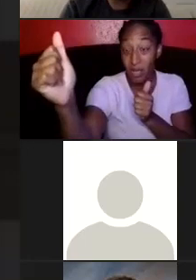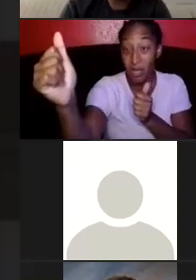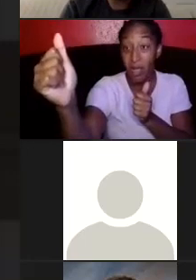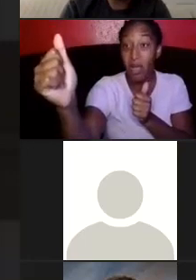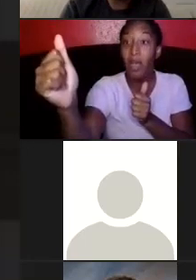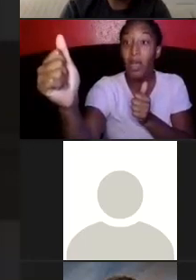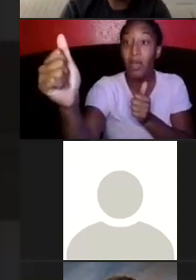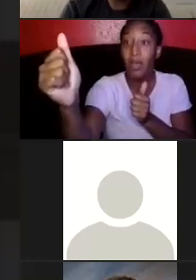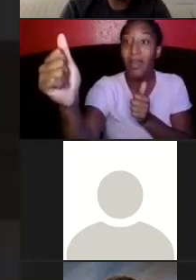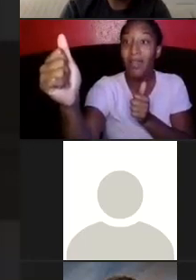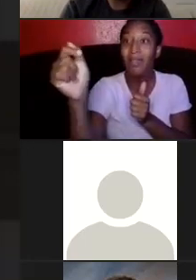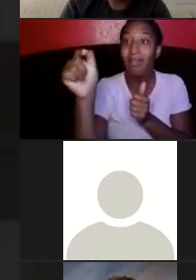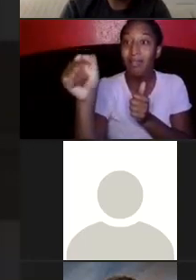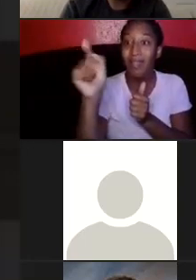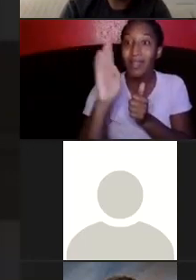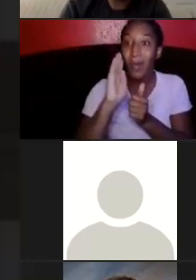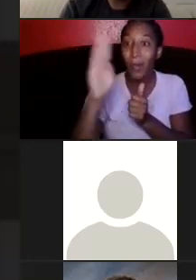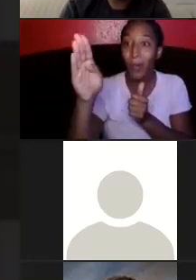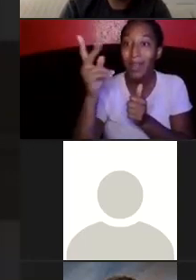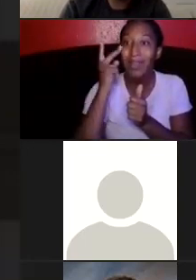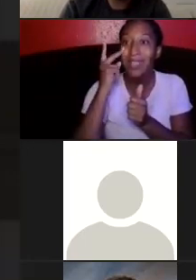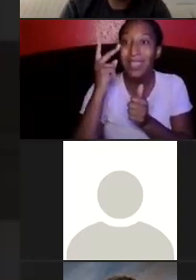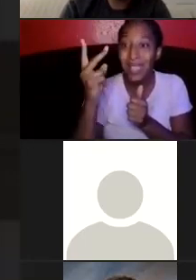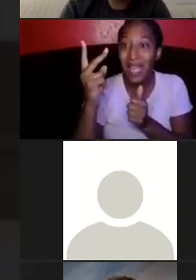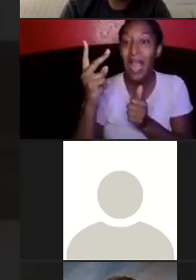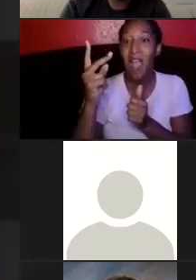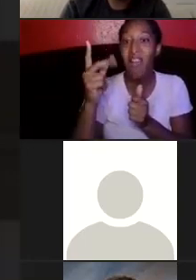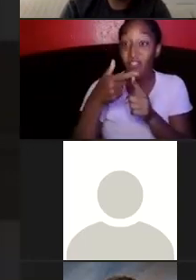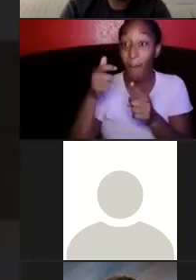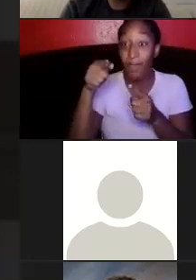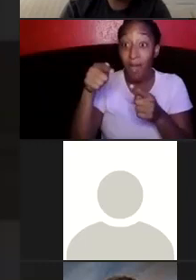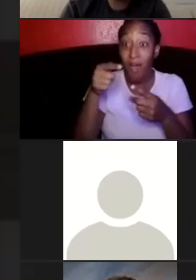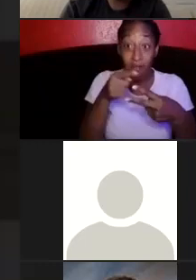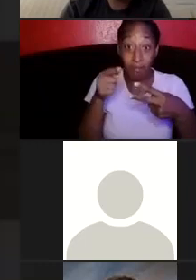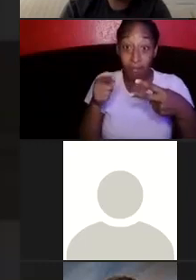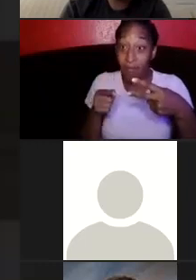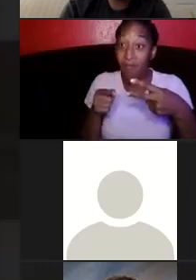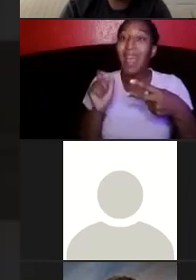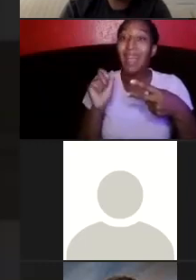it's gonna, we can figure out how fast it's going. Okay.